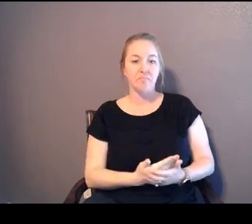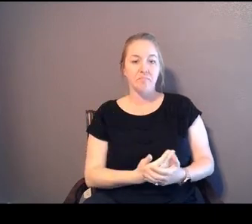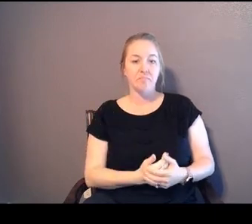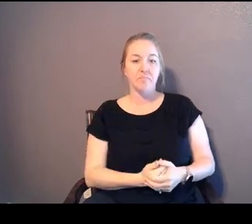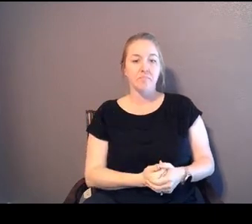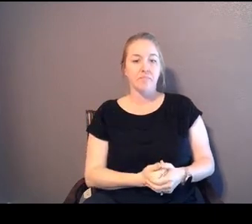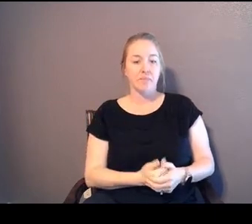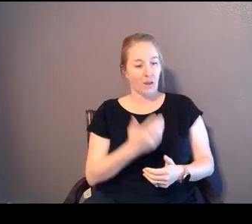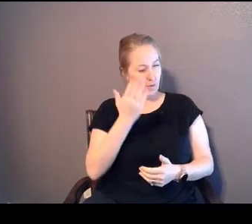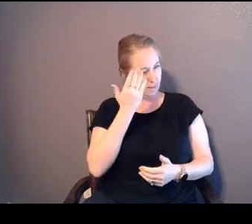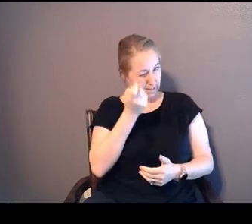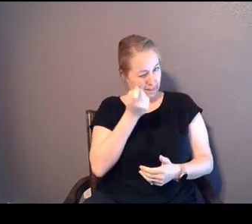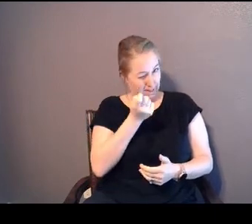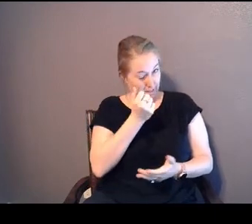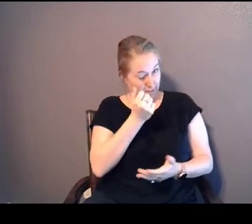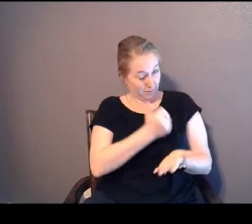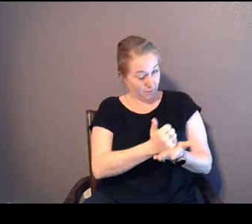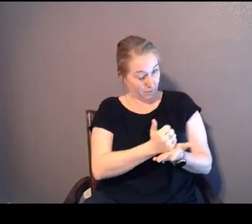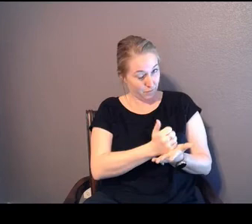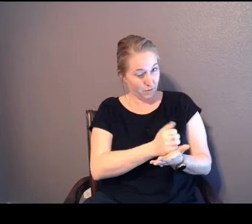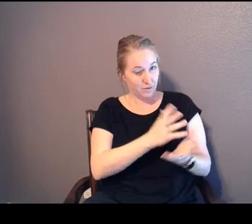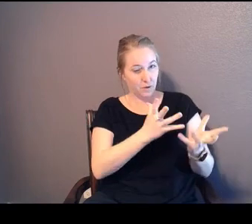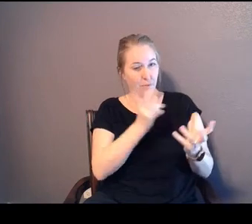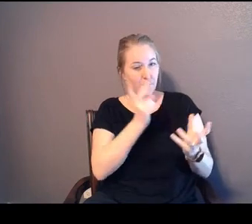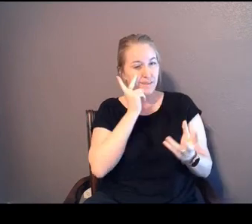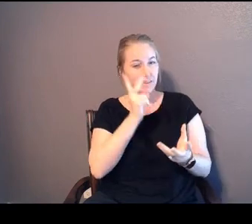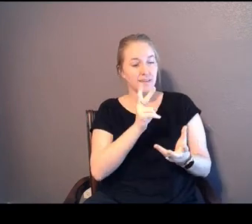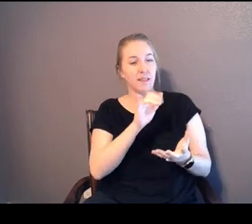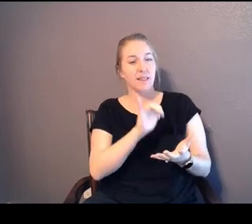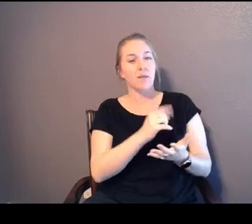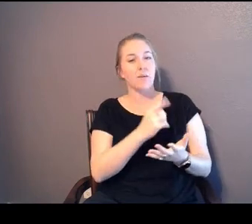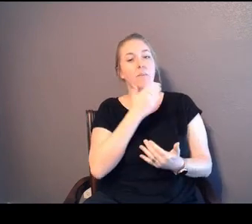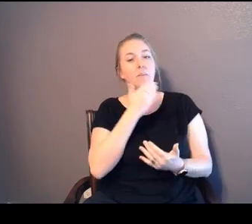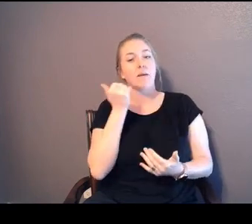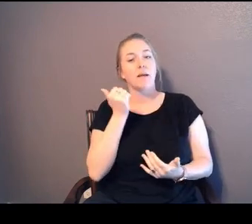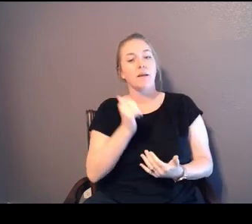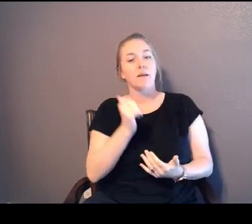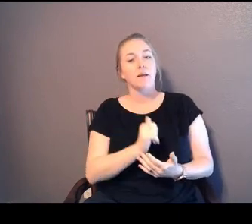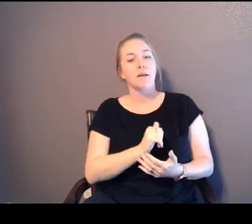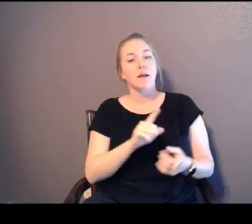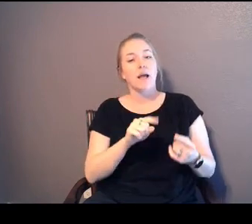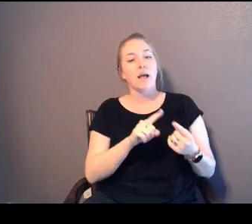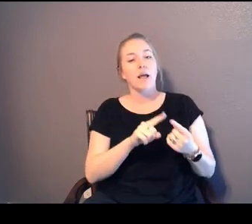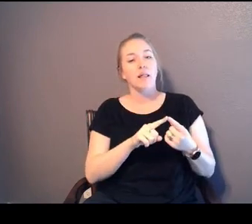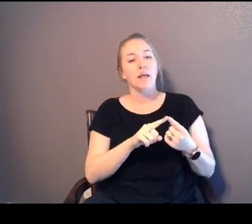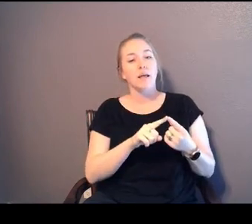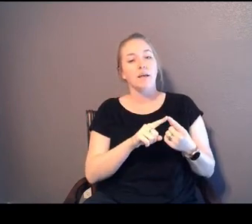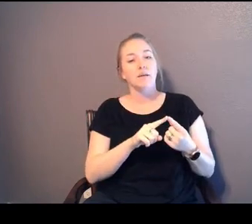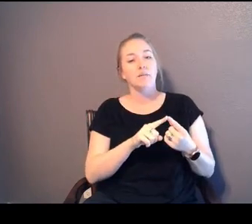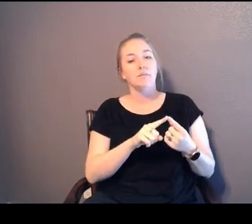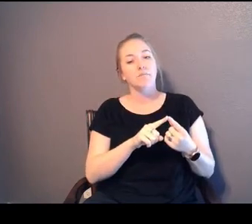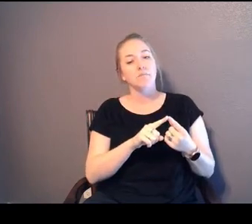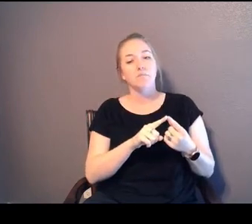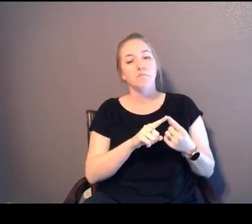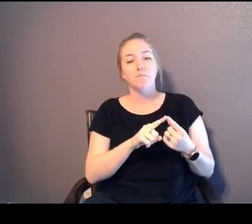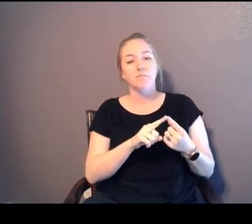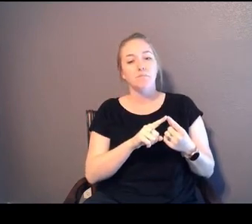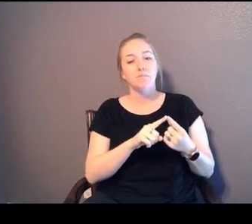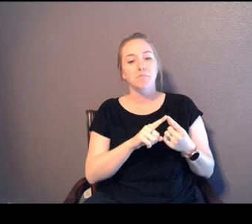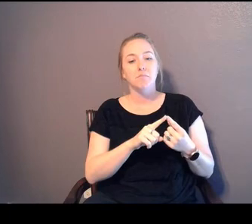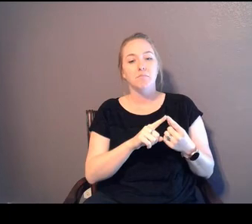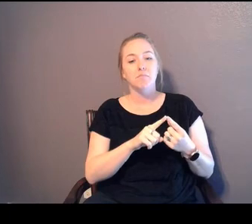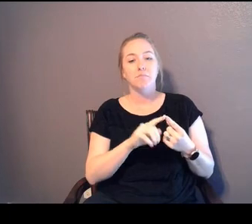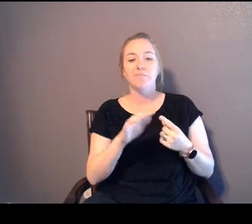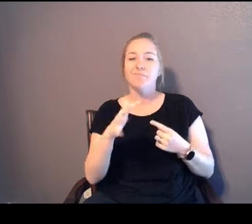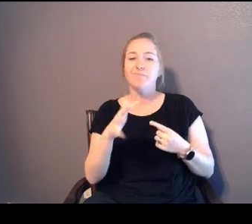see how that looks. I like that. And this one's going to be like this. It's almost like I have a